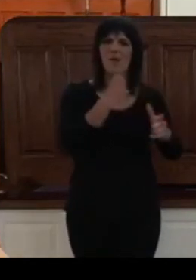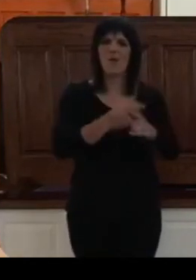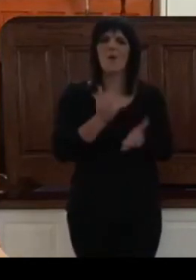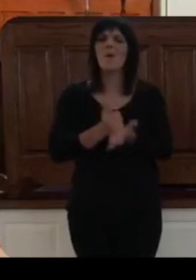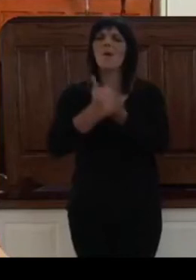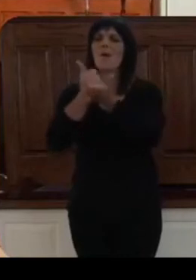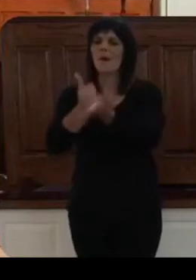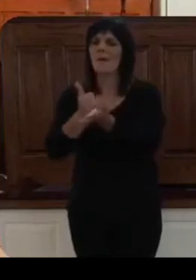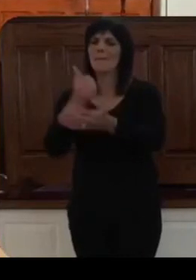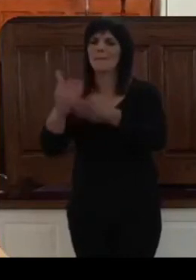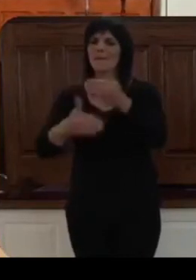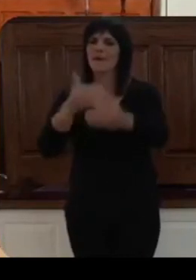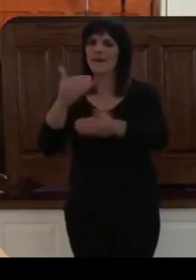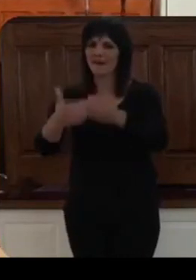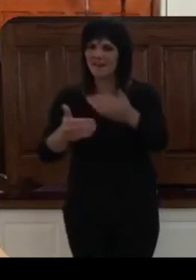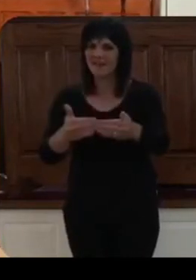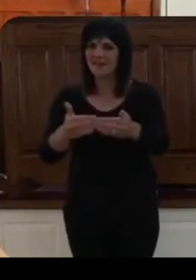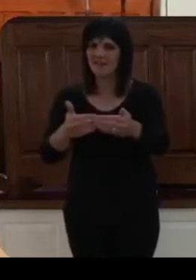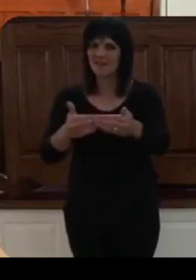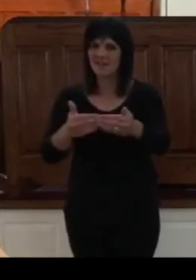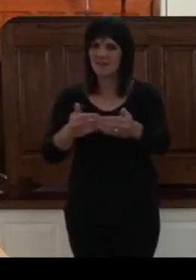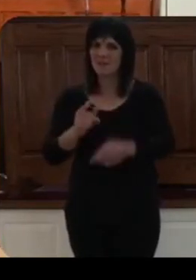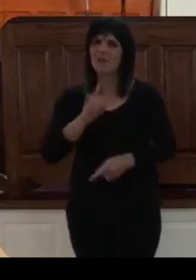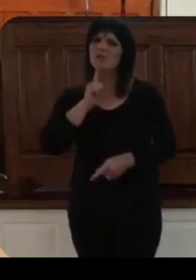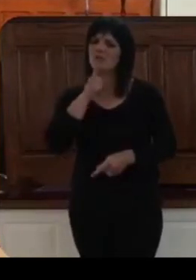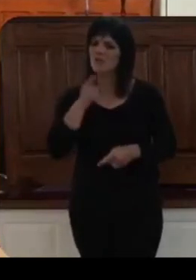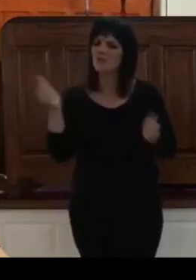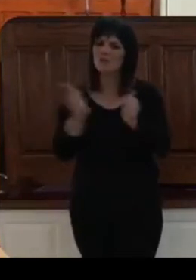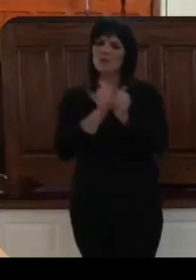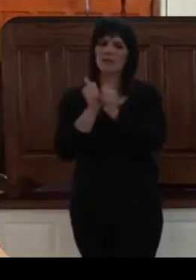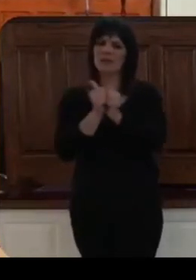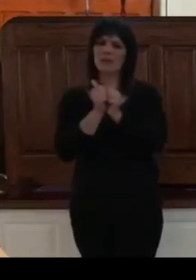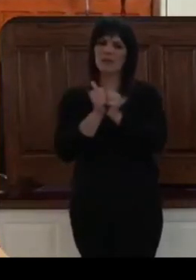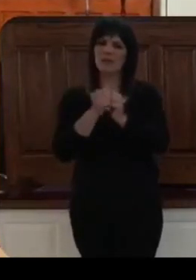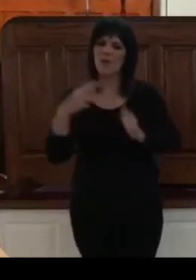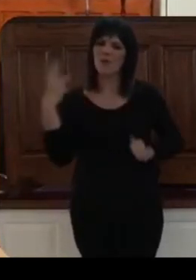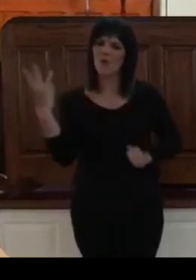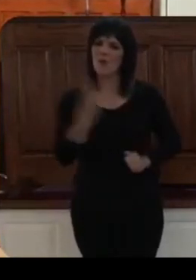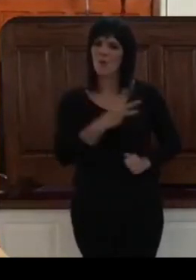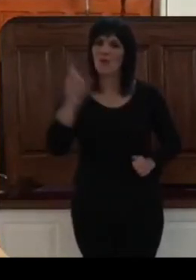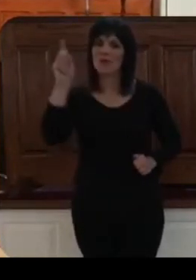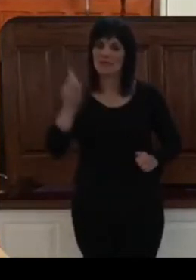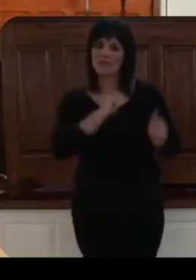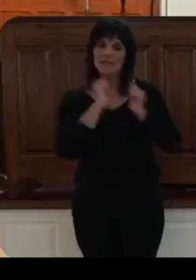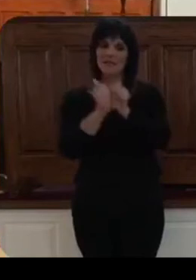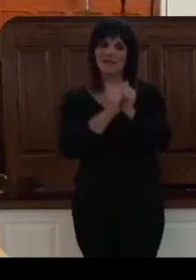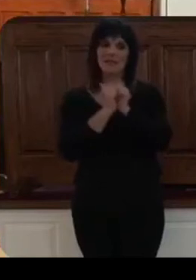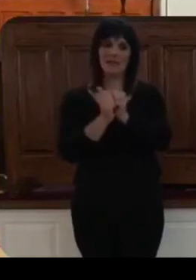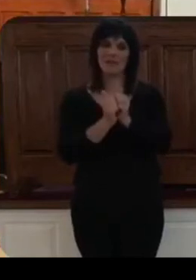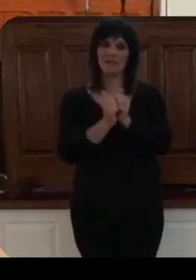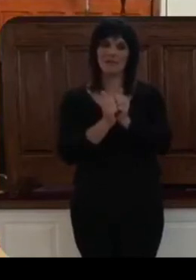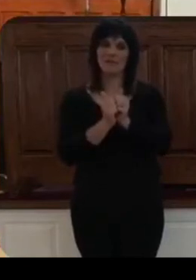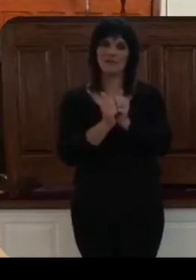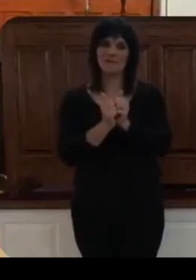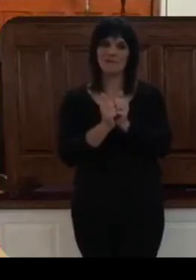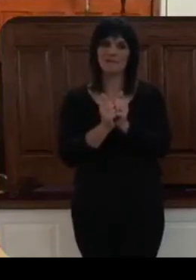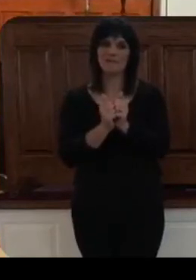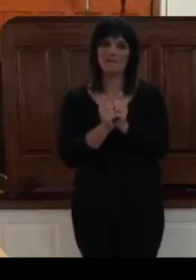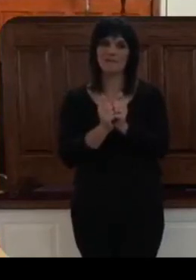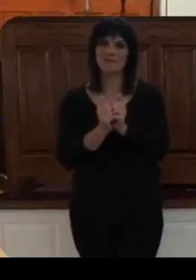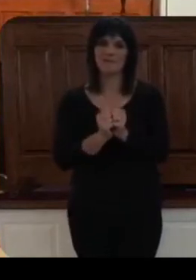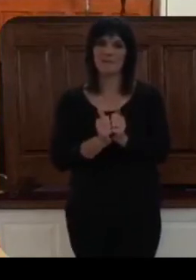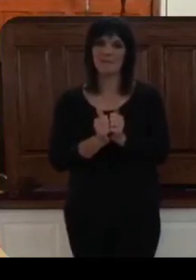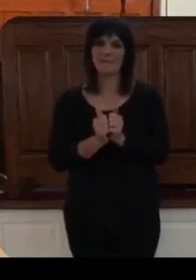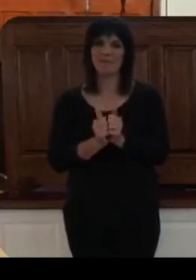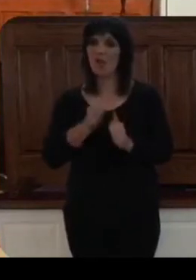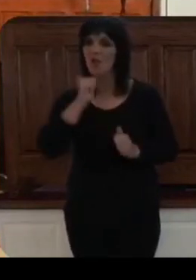progress? Are we making sure we are together? All right, we need to be together. We need to be together. If